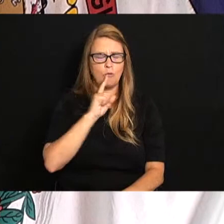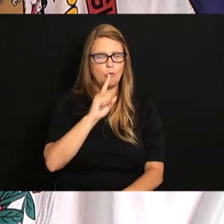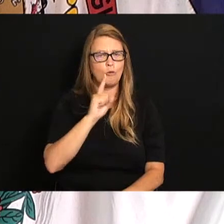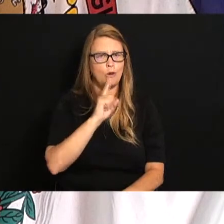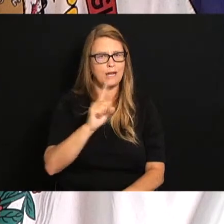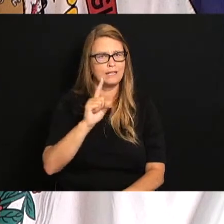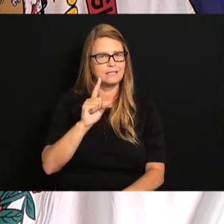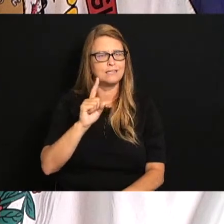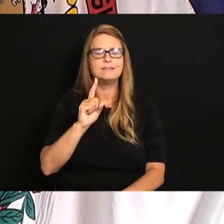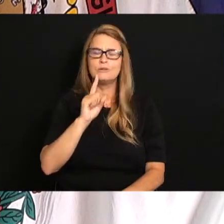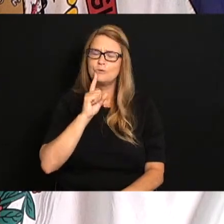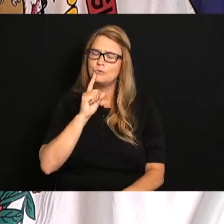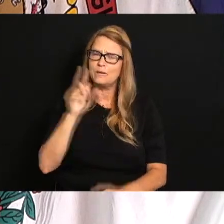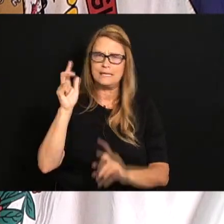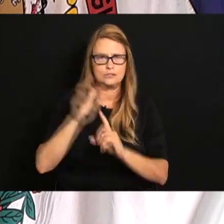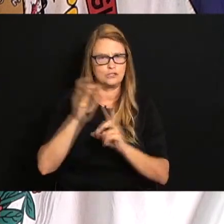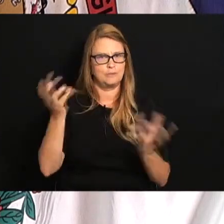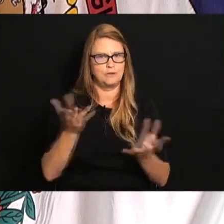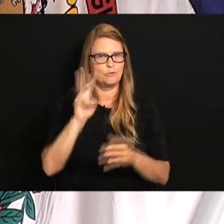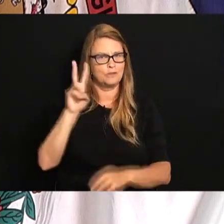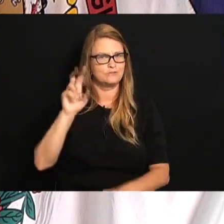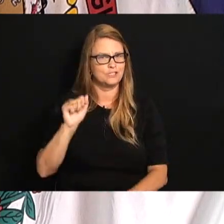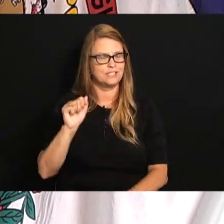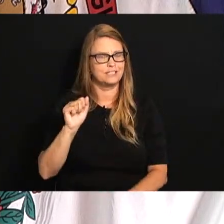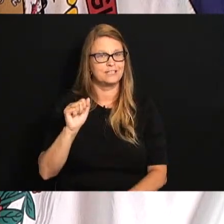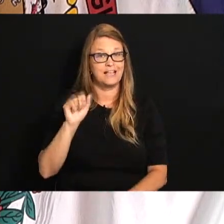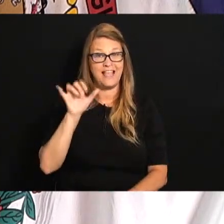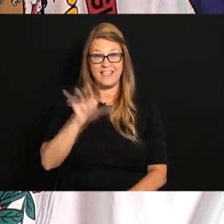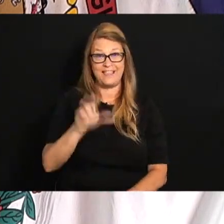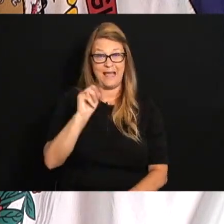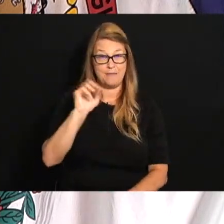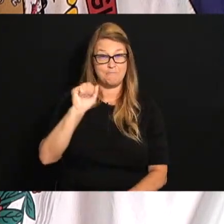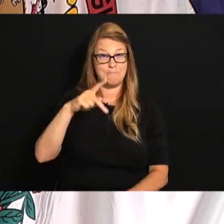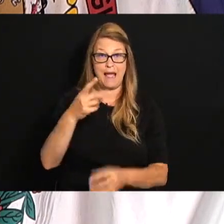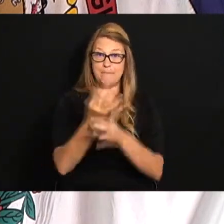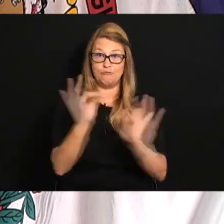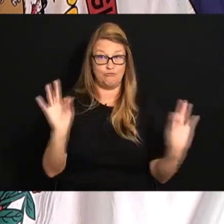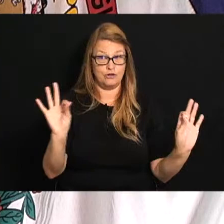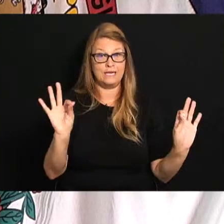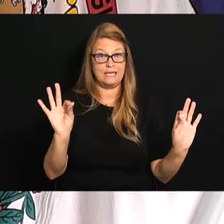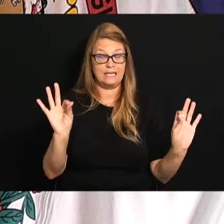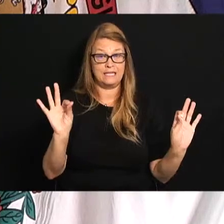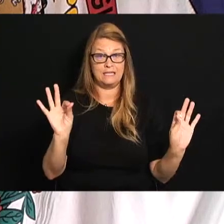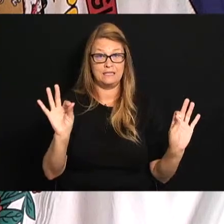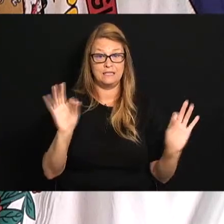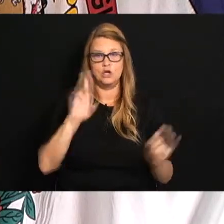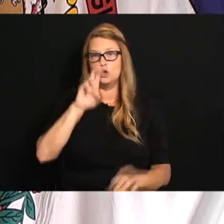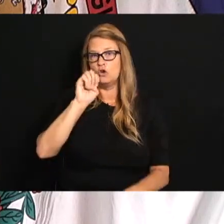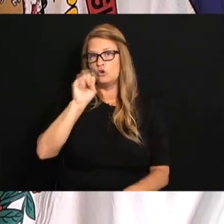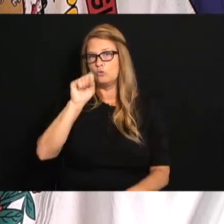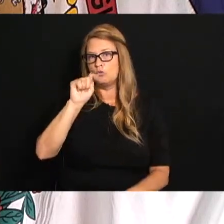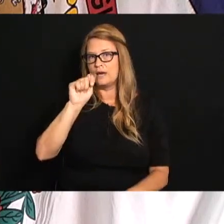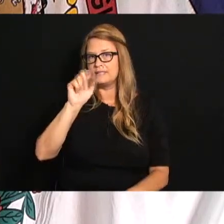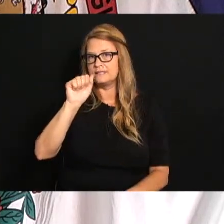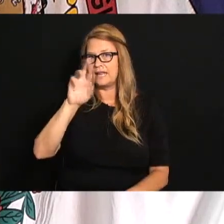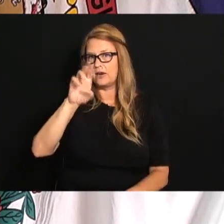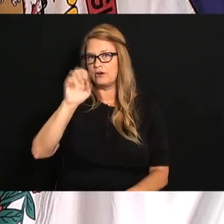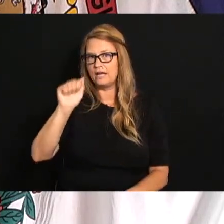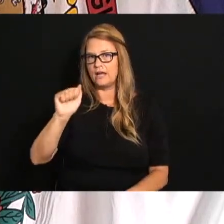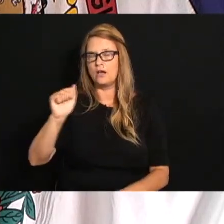right now, and we want to keep it that way. This map is available for free. It's at rest areas and welcome